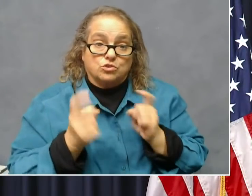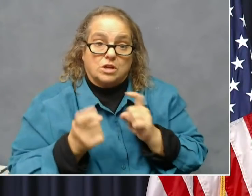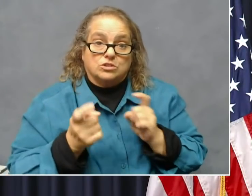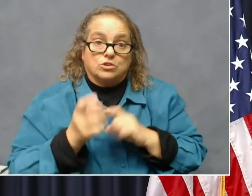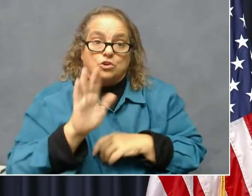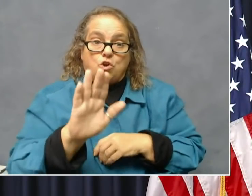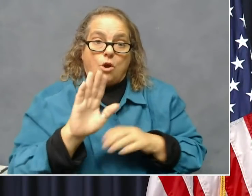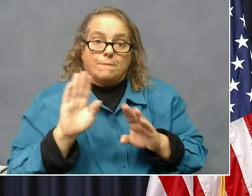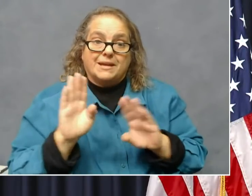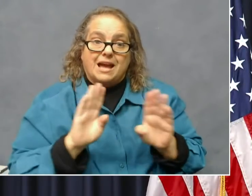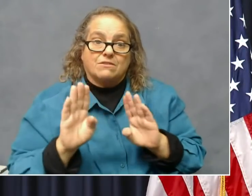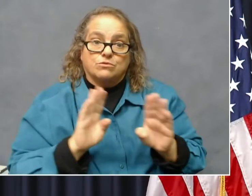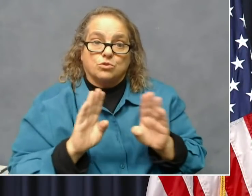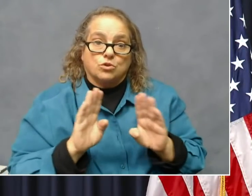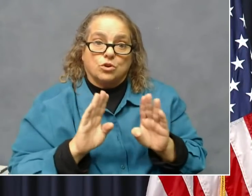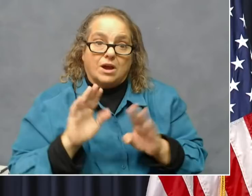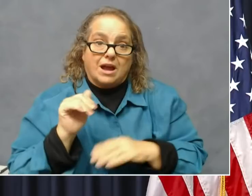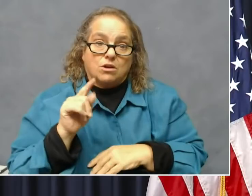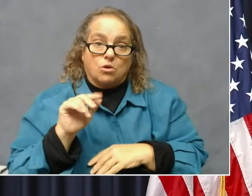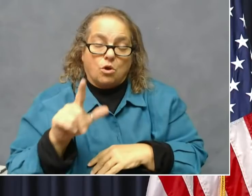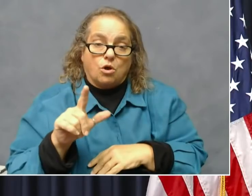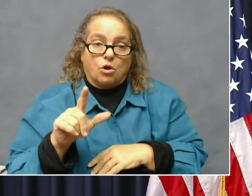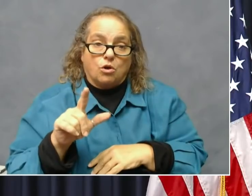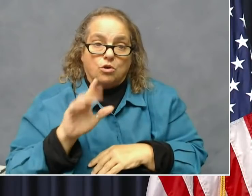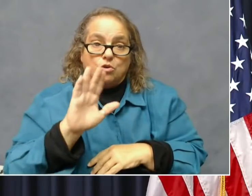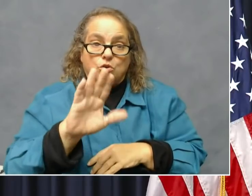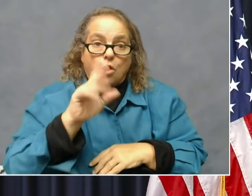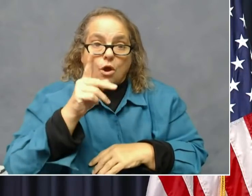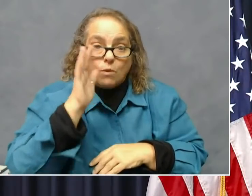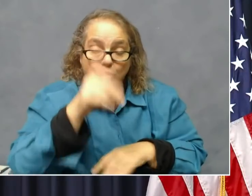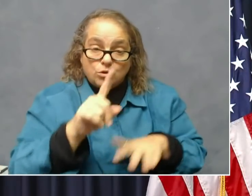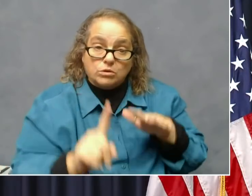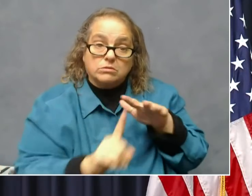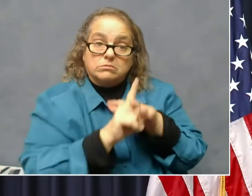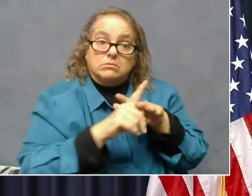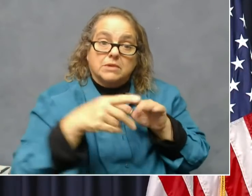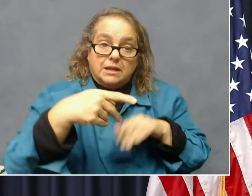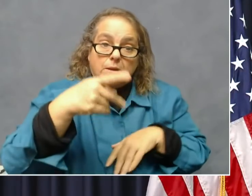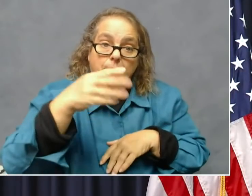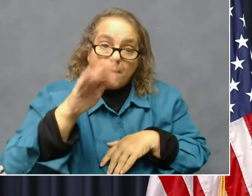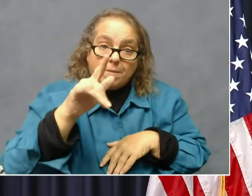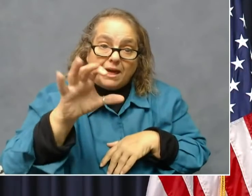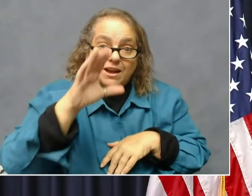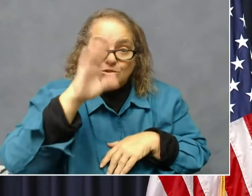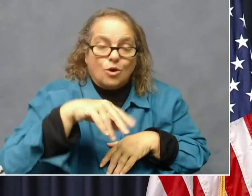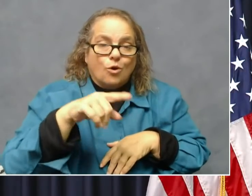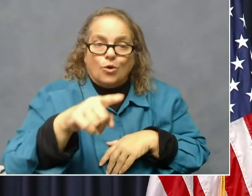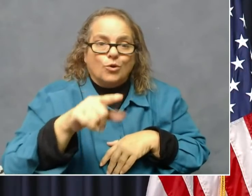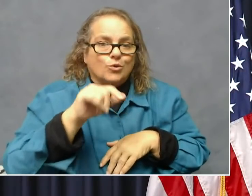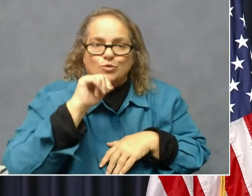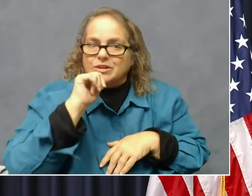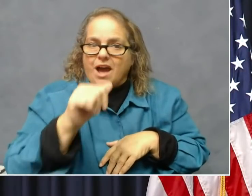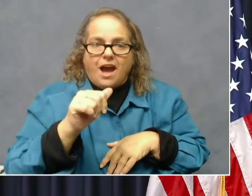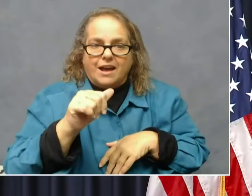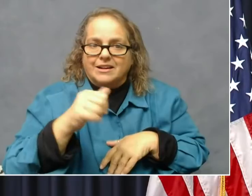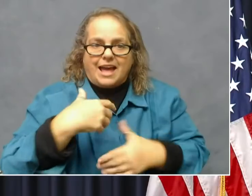all, or adjusting your public appearances at all? Because I know you've been kind of cooped up in the Capitol, for lack of a better phrase, but